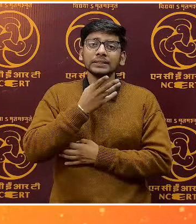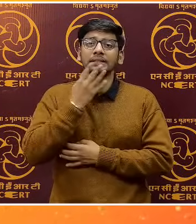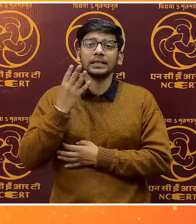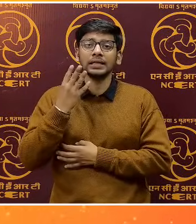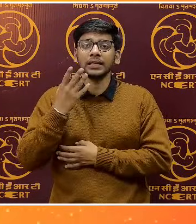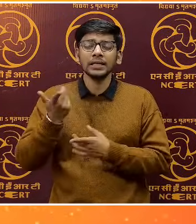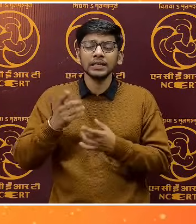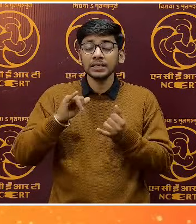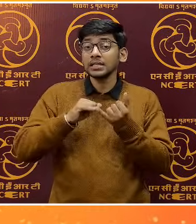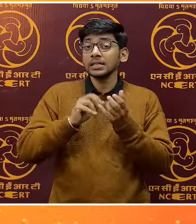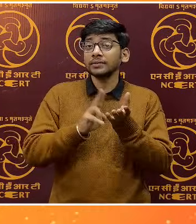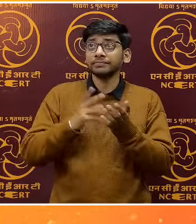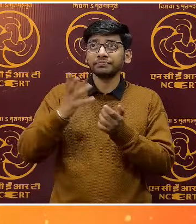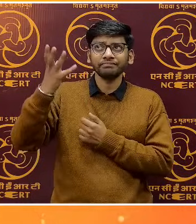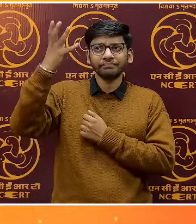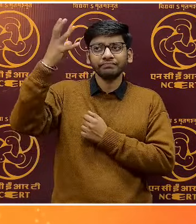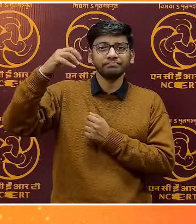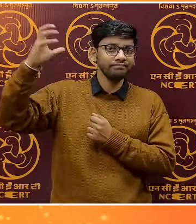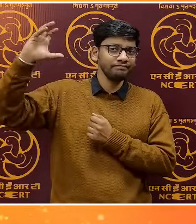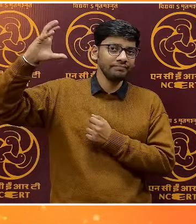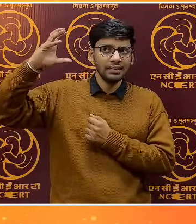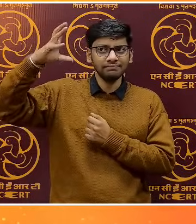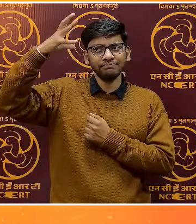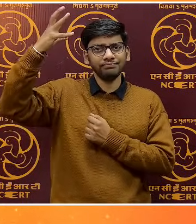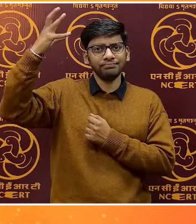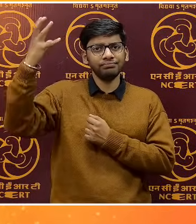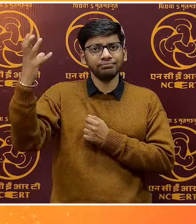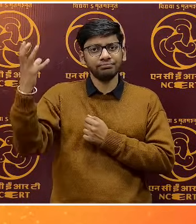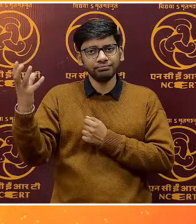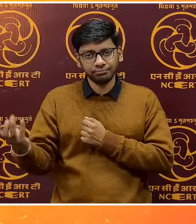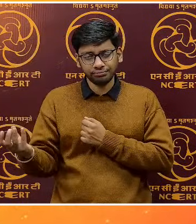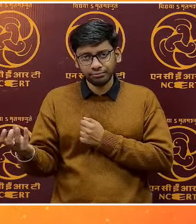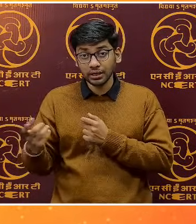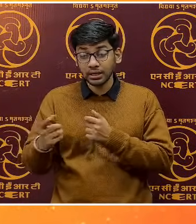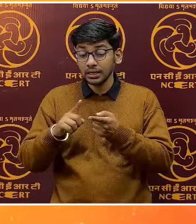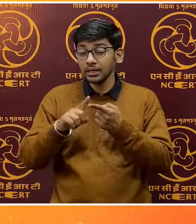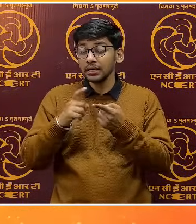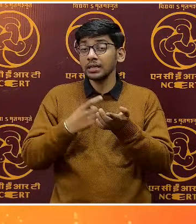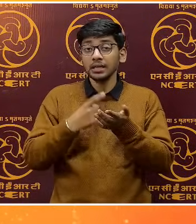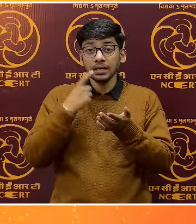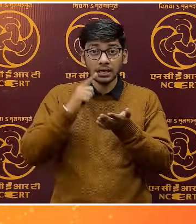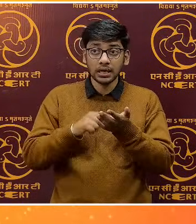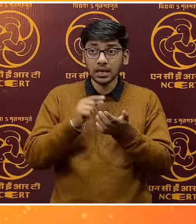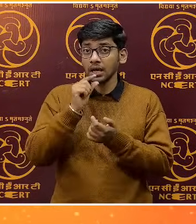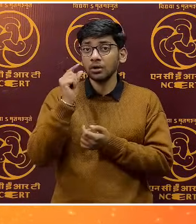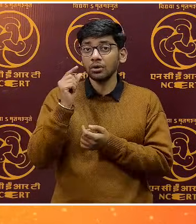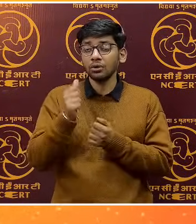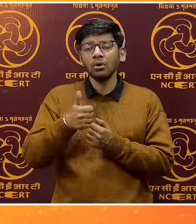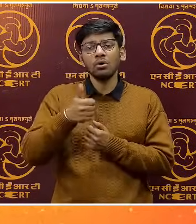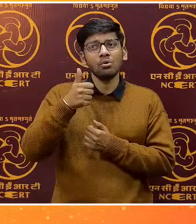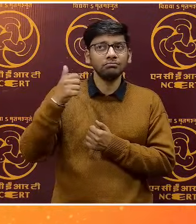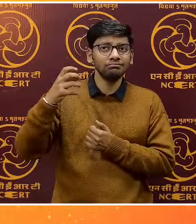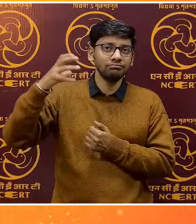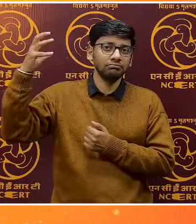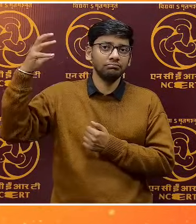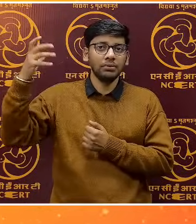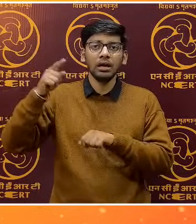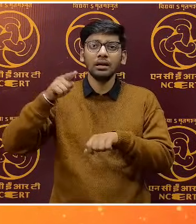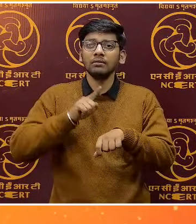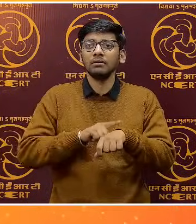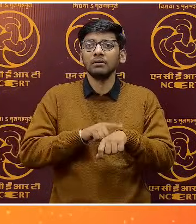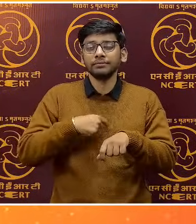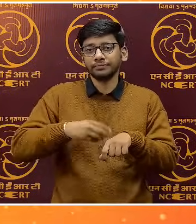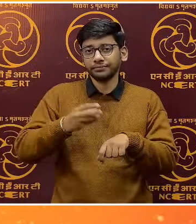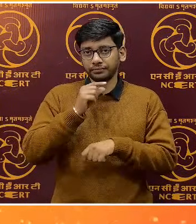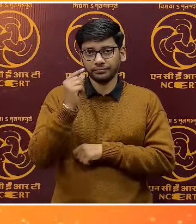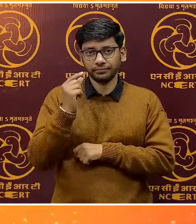is setting down. So this will be the evening time, and Ira will use good evening in this time. Okay.